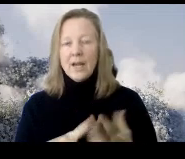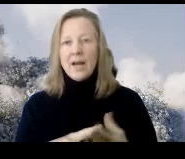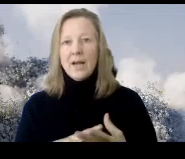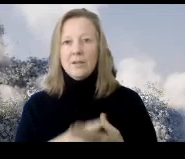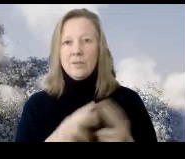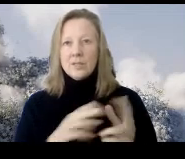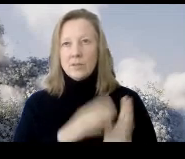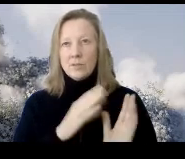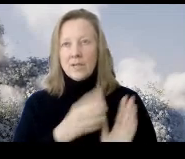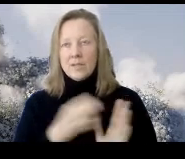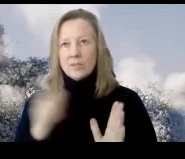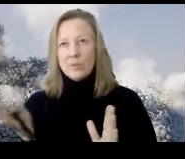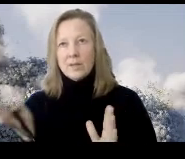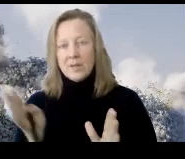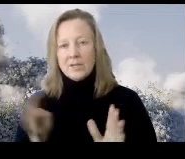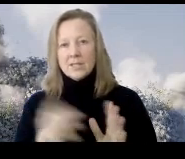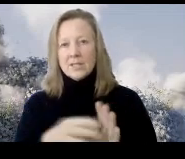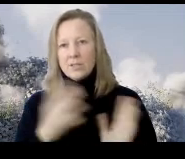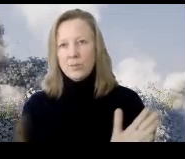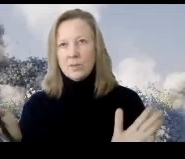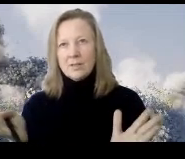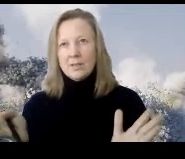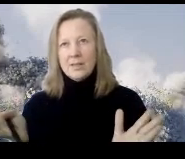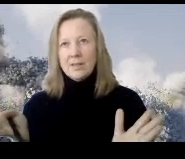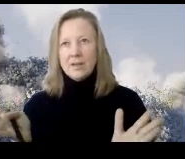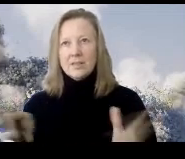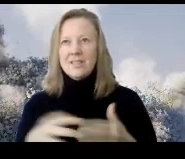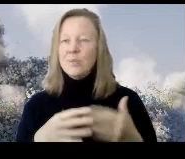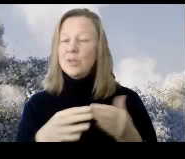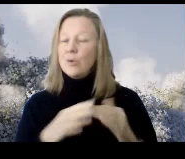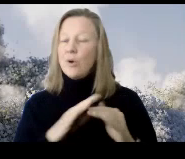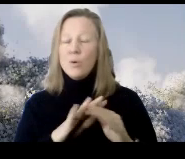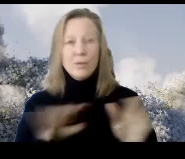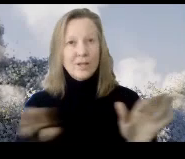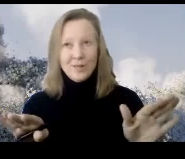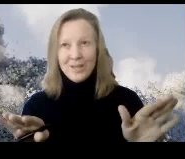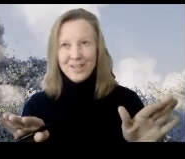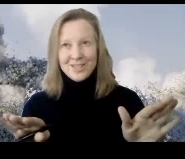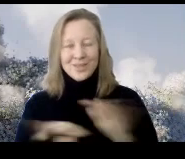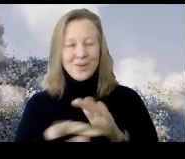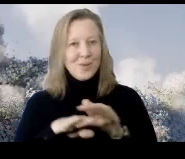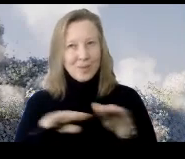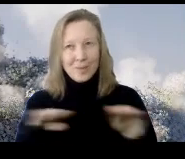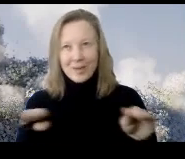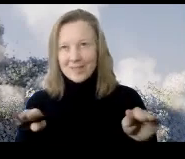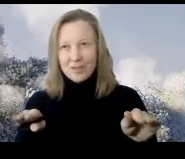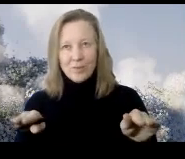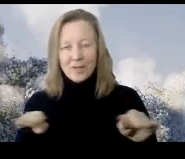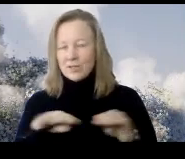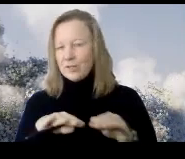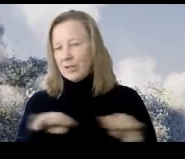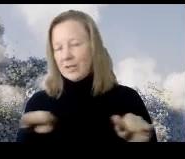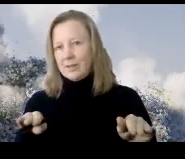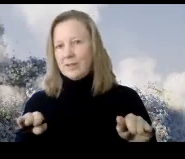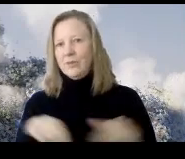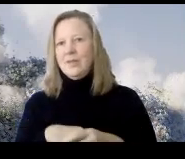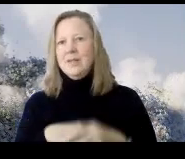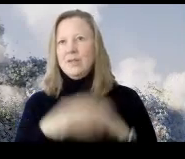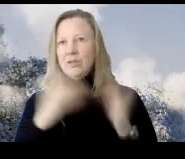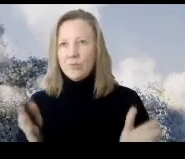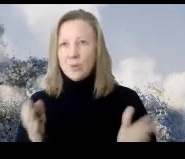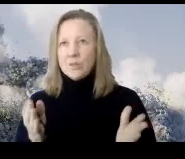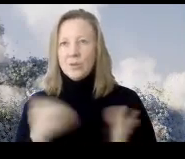Calgary, and you get to do cases with the patients as you would in the OSCE. But they're only communication, so you're only practicing communication, not